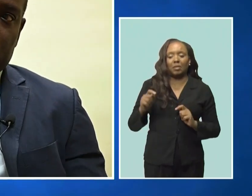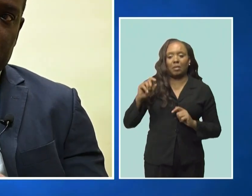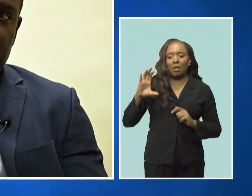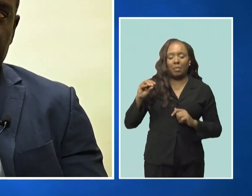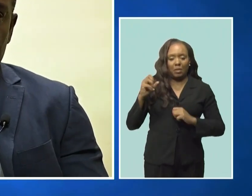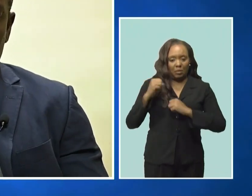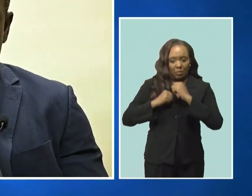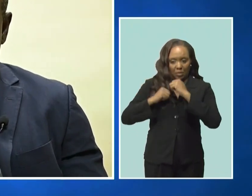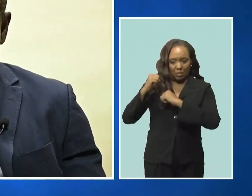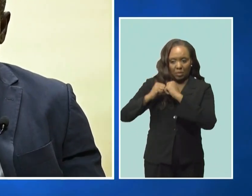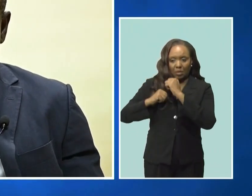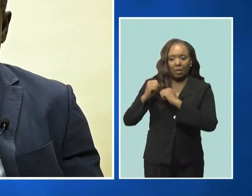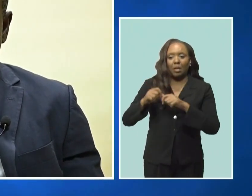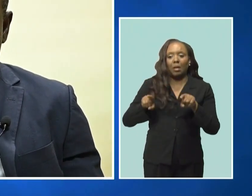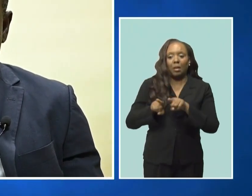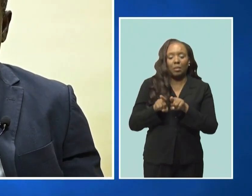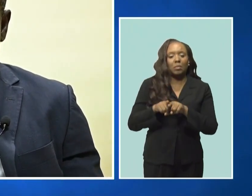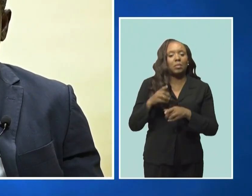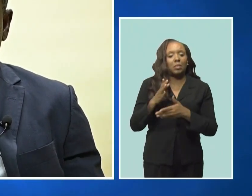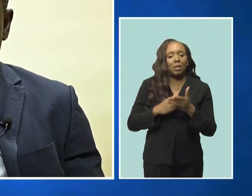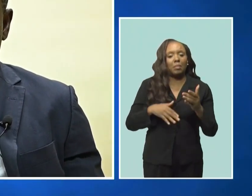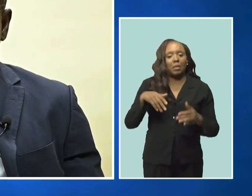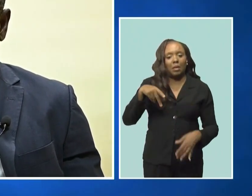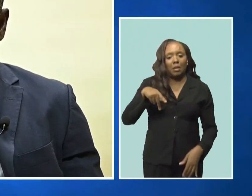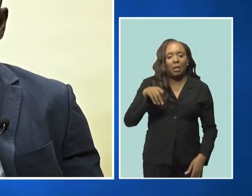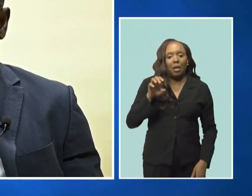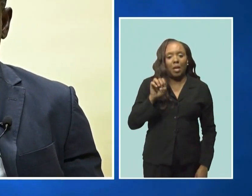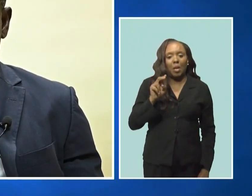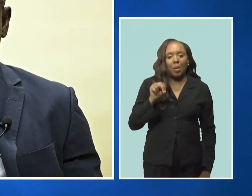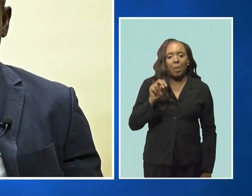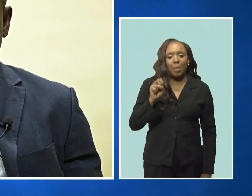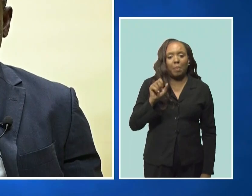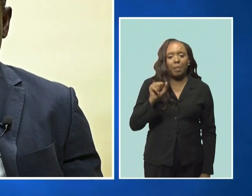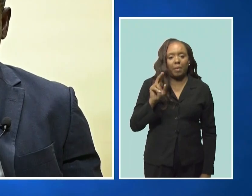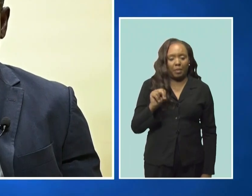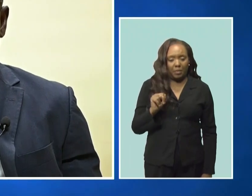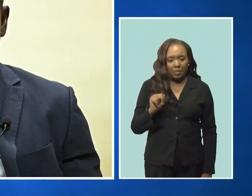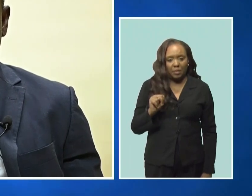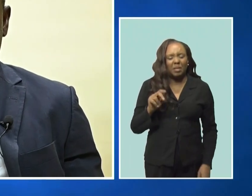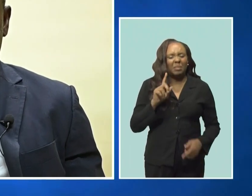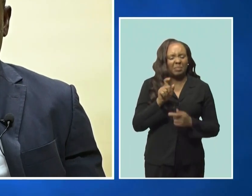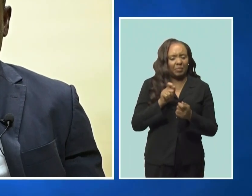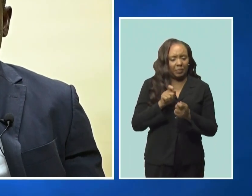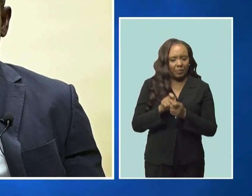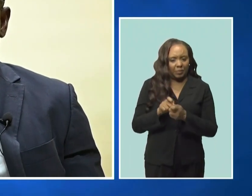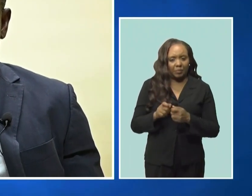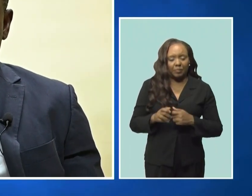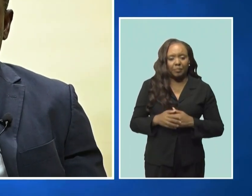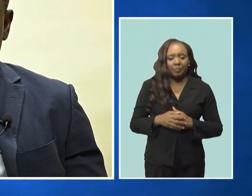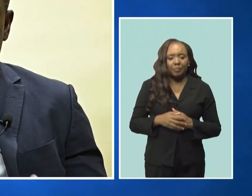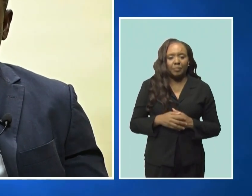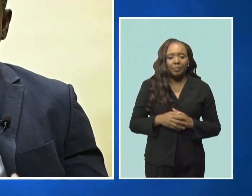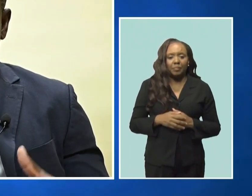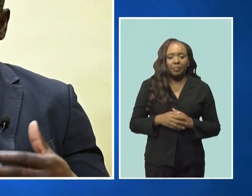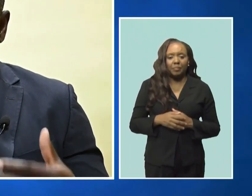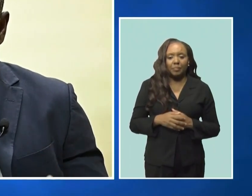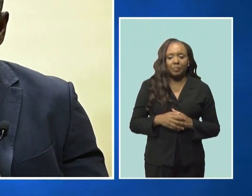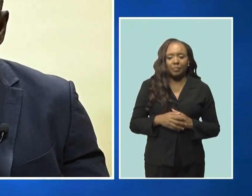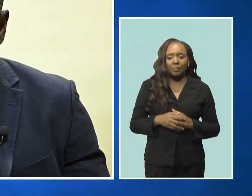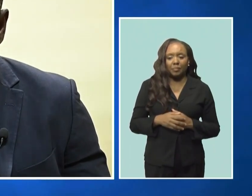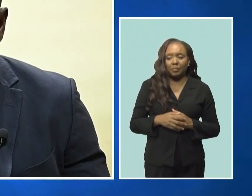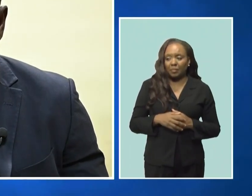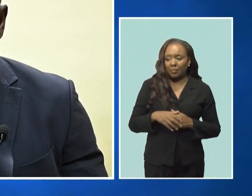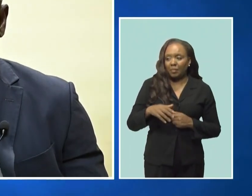well as to address some of the pension matters that related to the pension reform specifically. Now, as part of government's